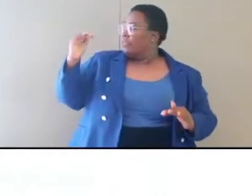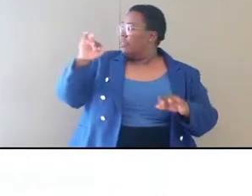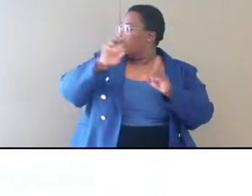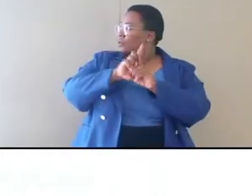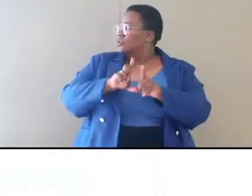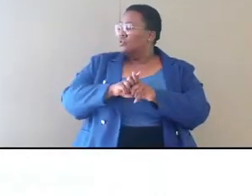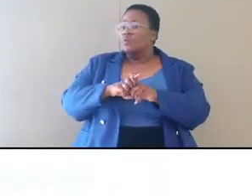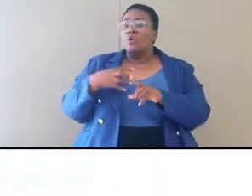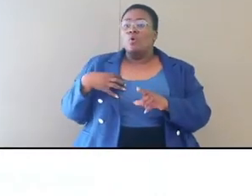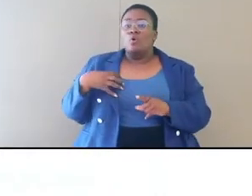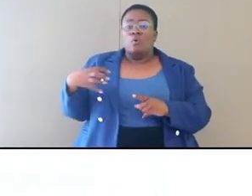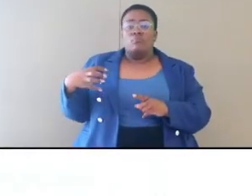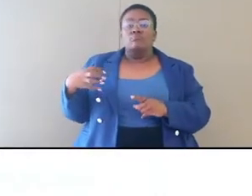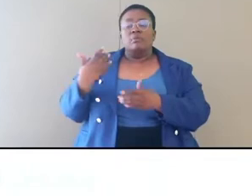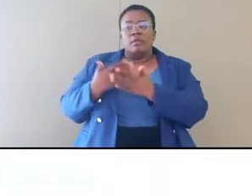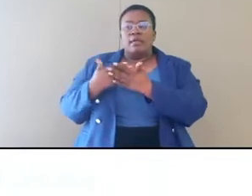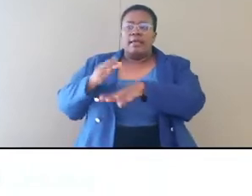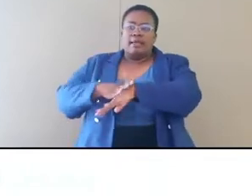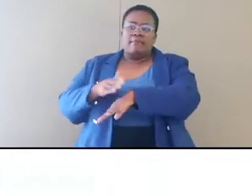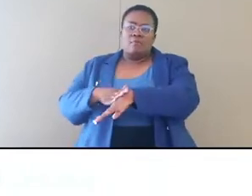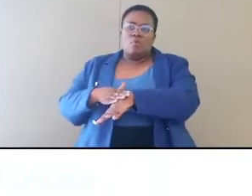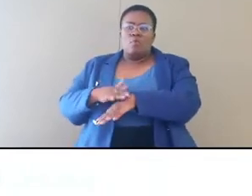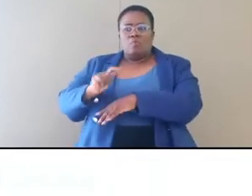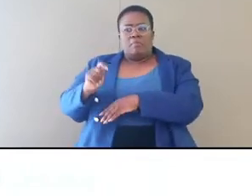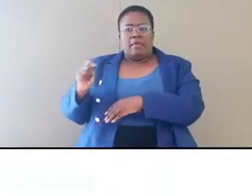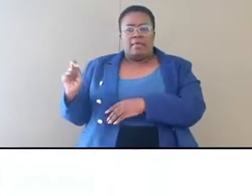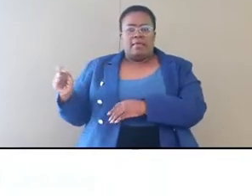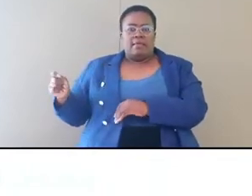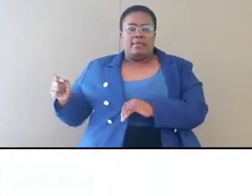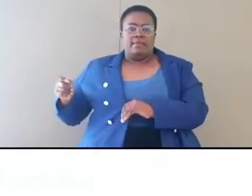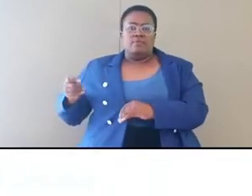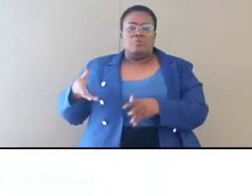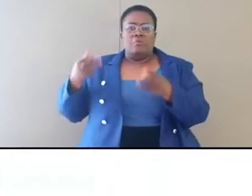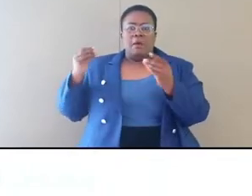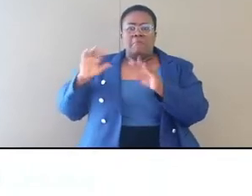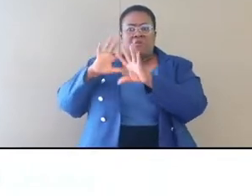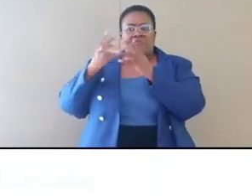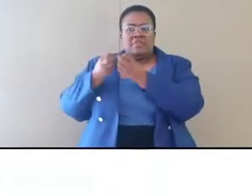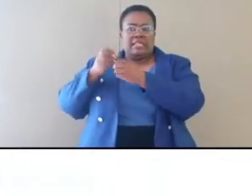Wealthier households can afford to pay more per calorie to get their calories.